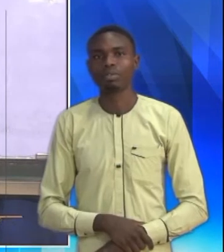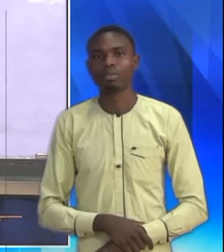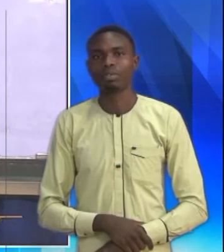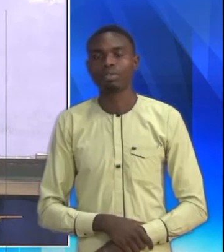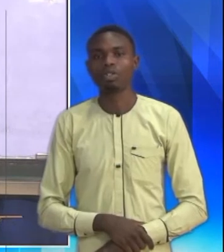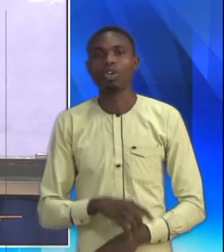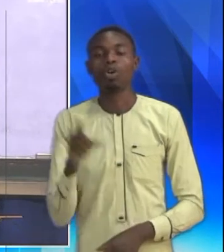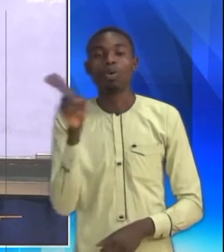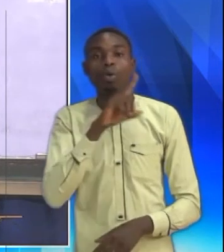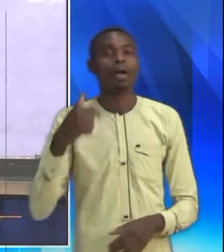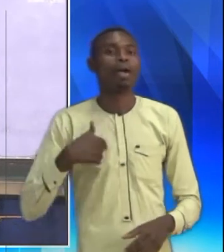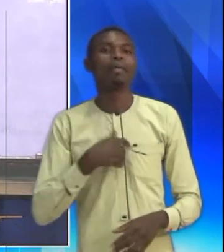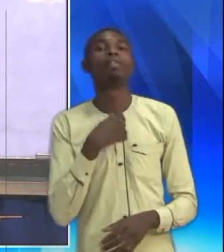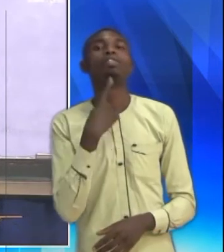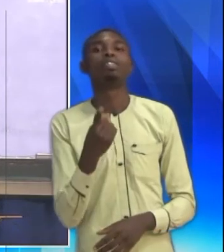where we said